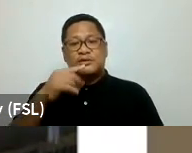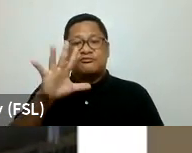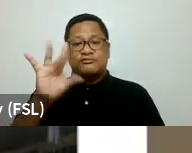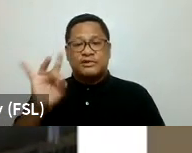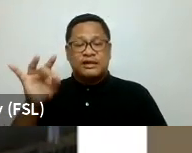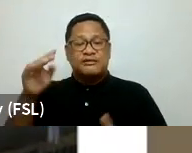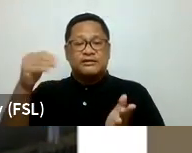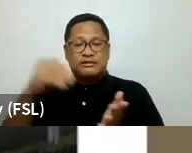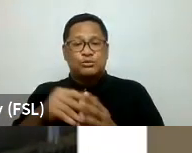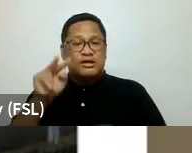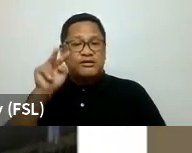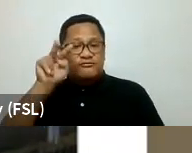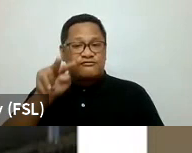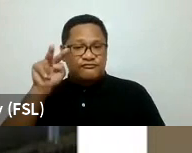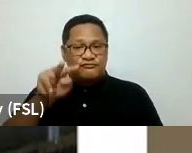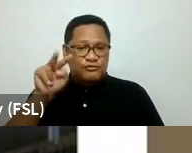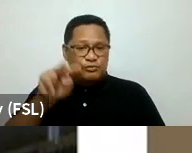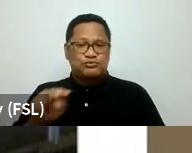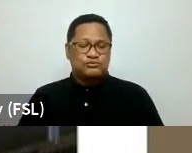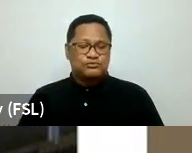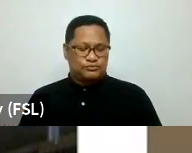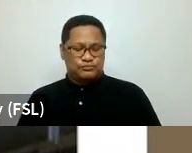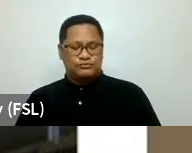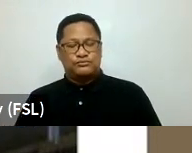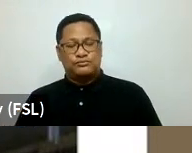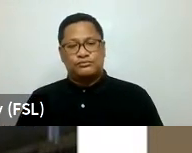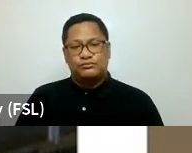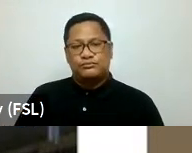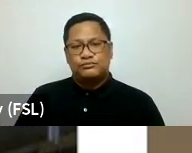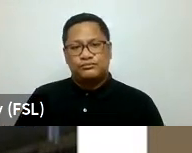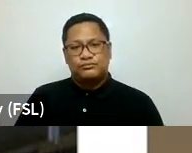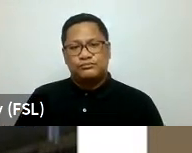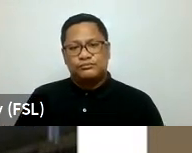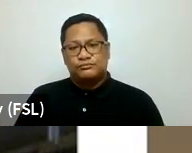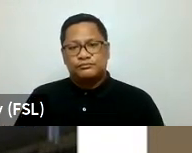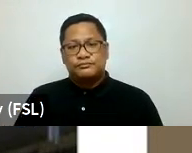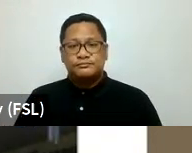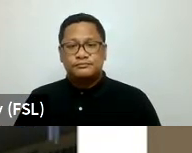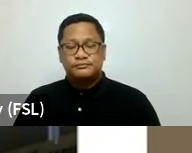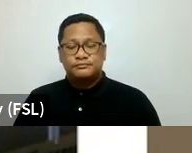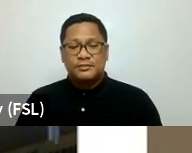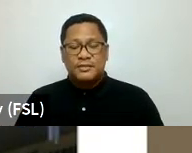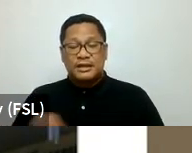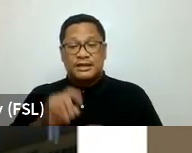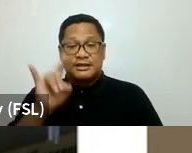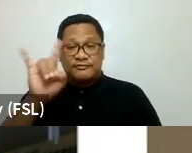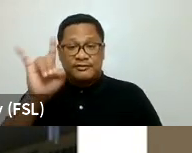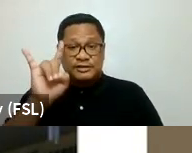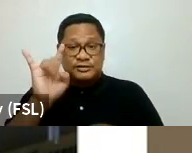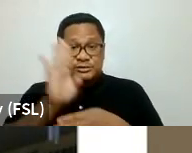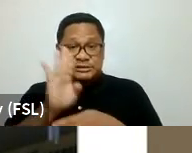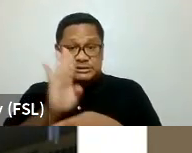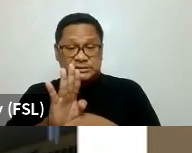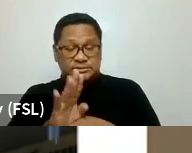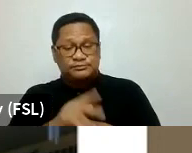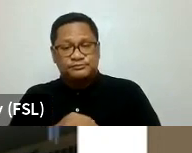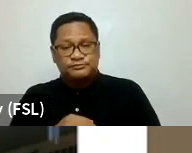views. Okay? 58,000 views. And in the advertising business, if you